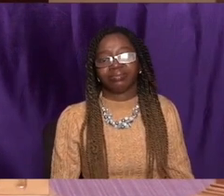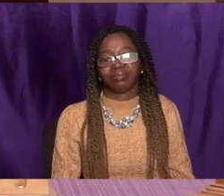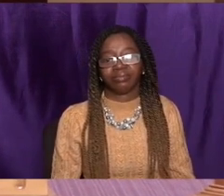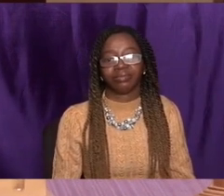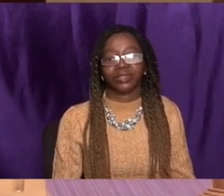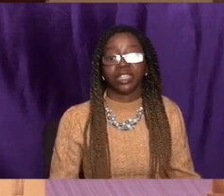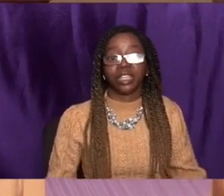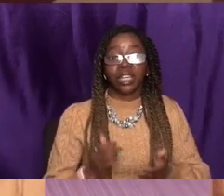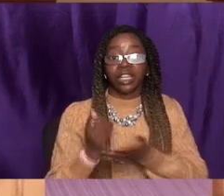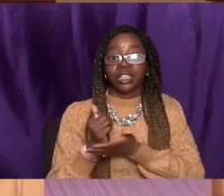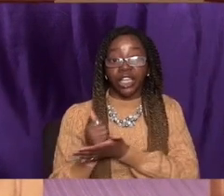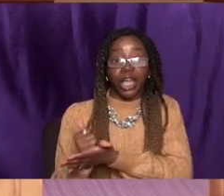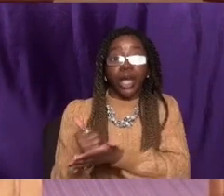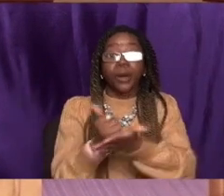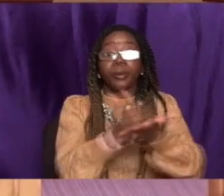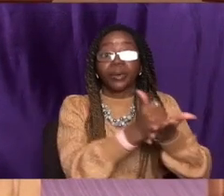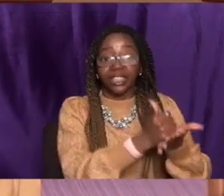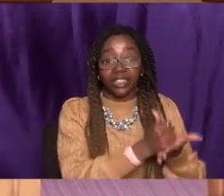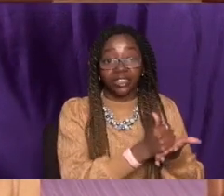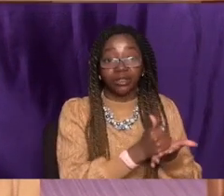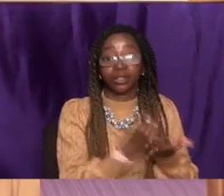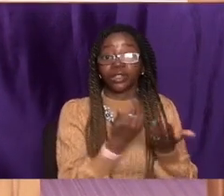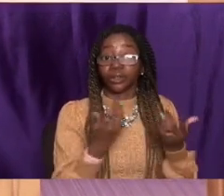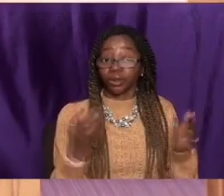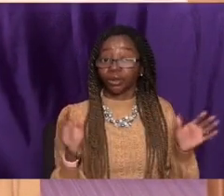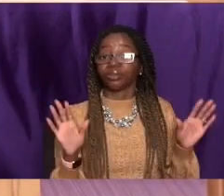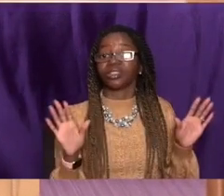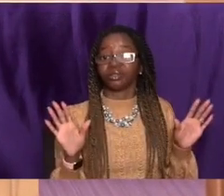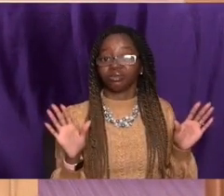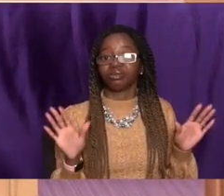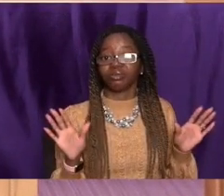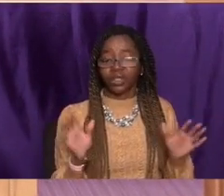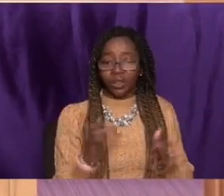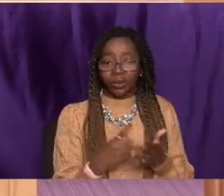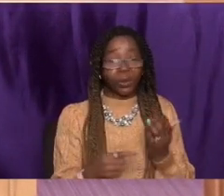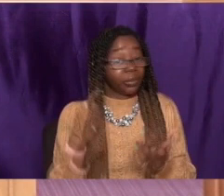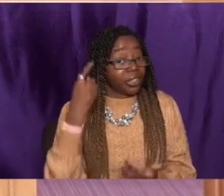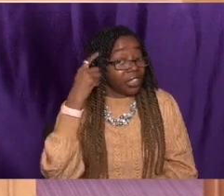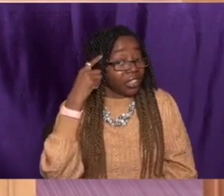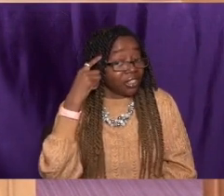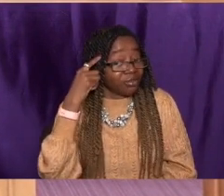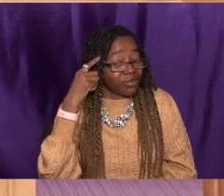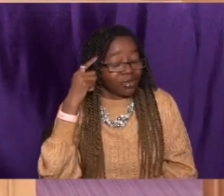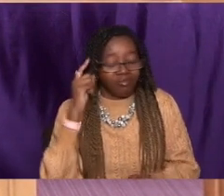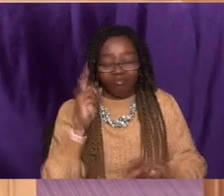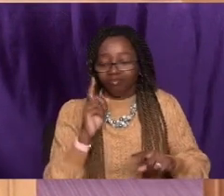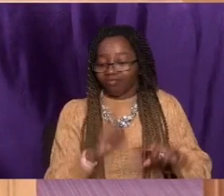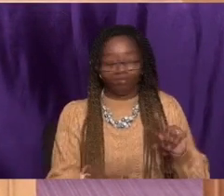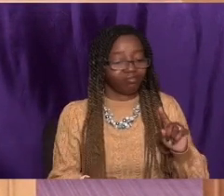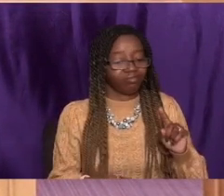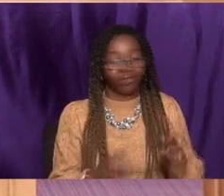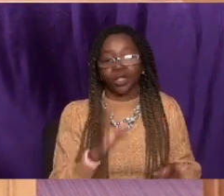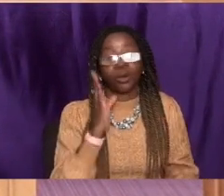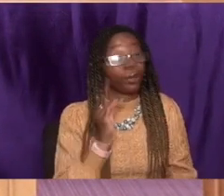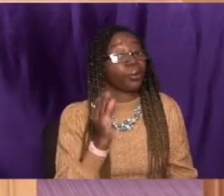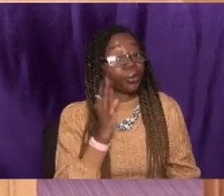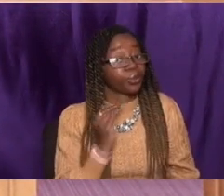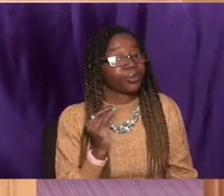To help us get over what we think we cannot go